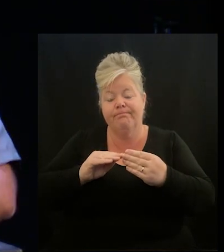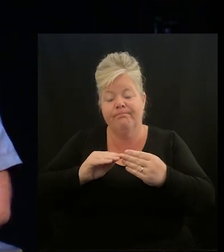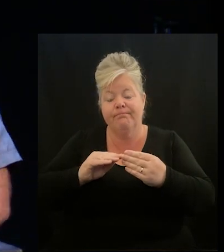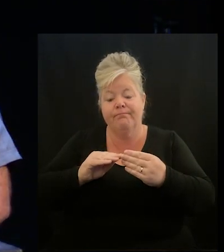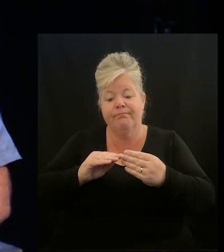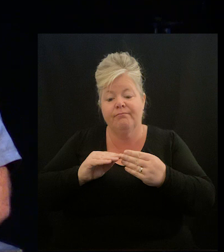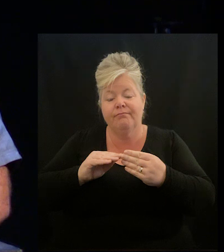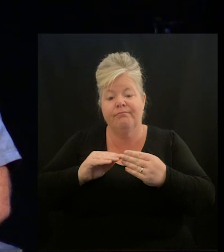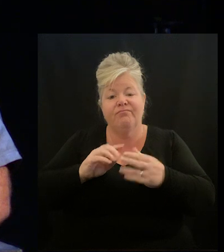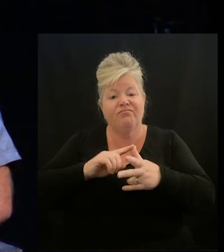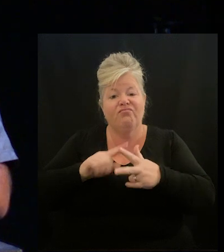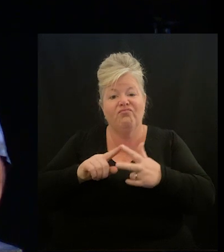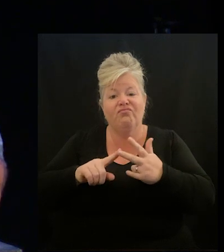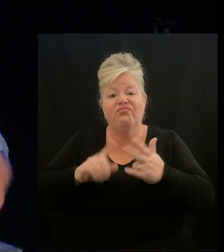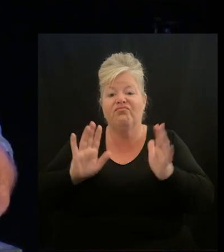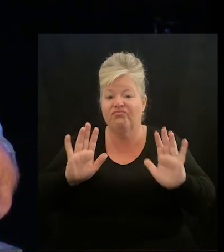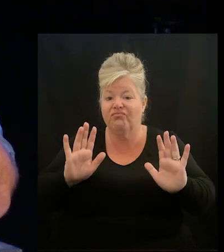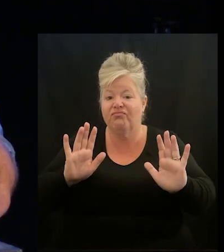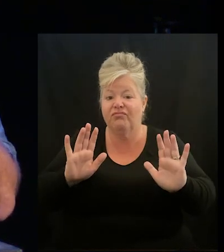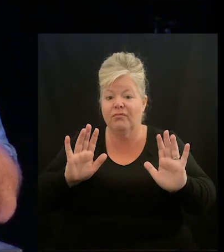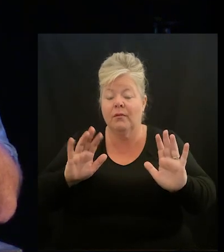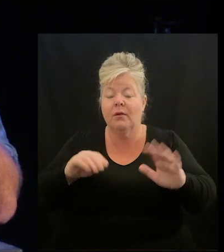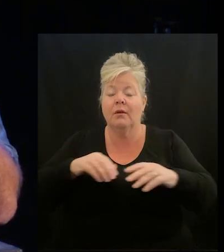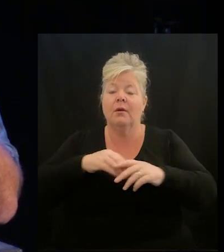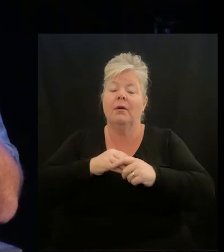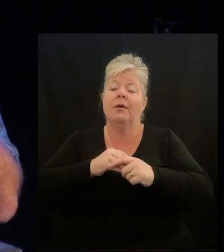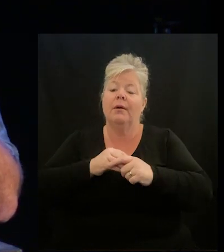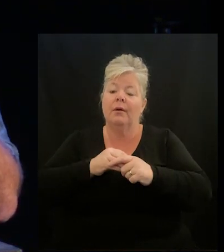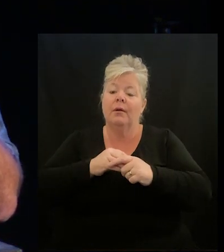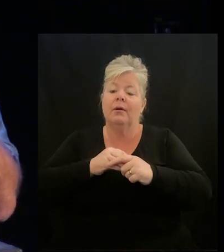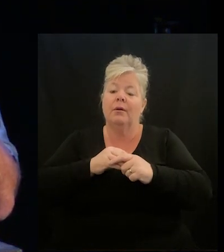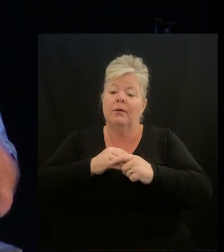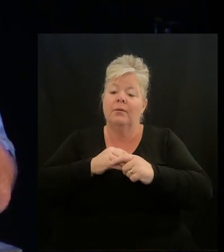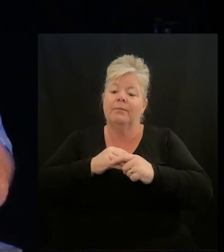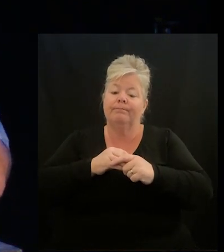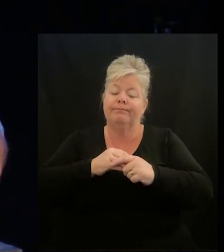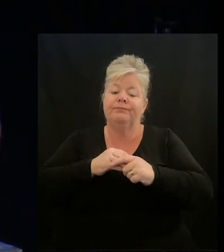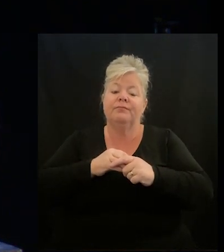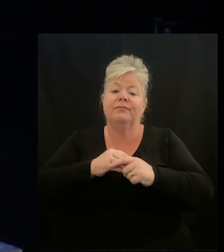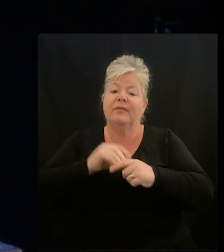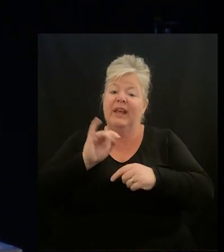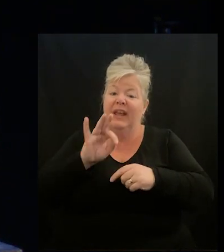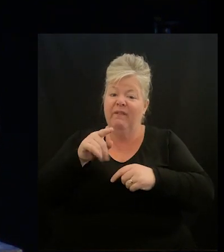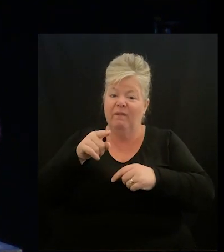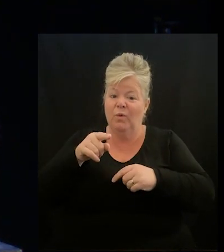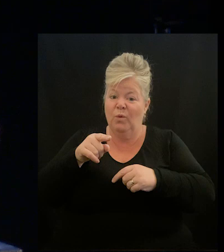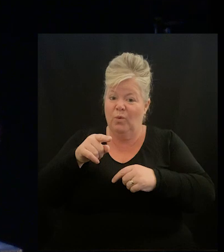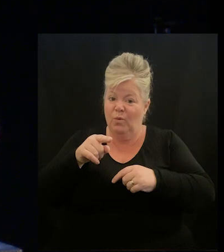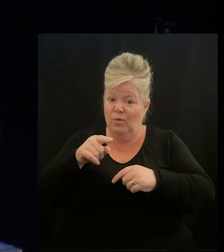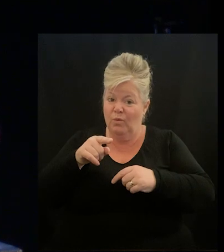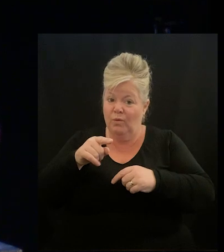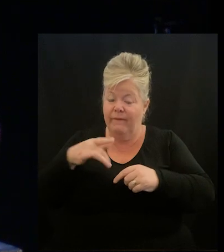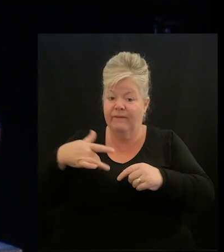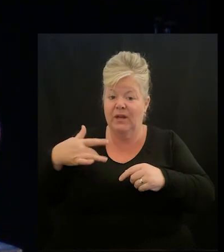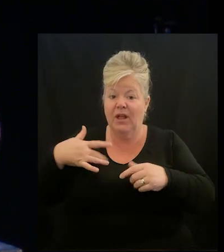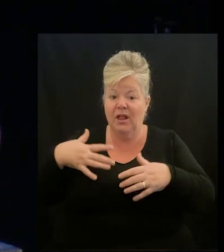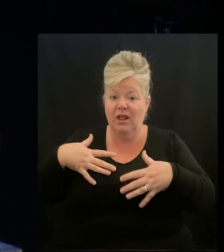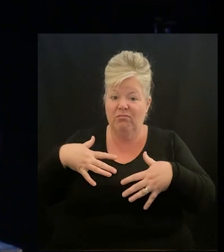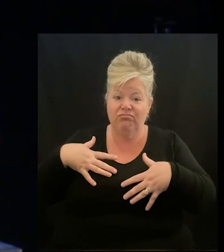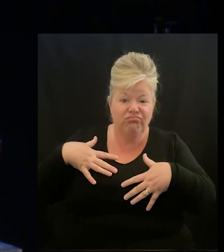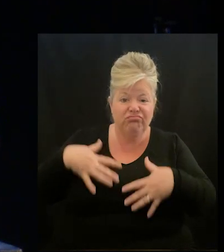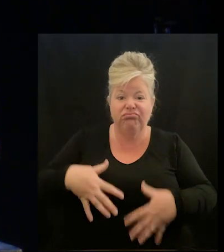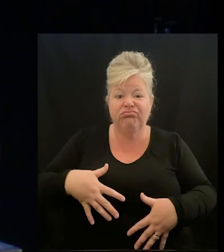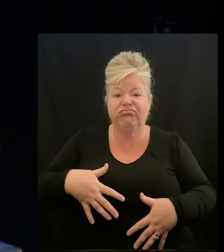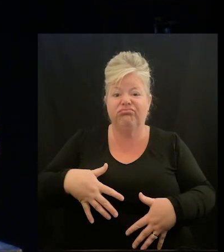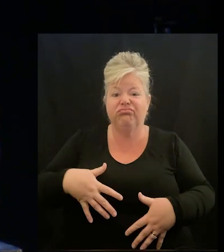in. Somewhere along the line, if you've fallen into despair, you